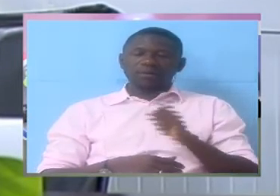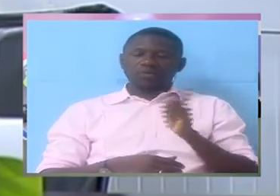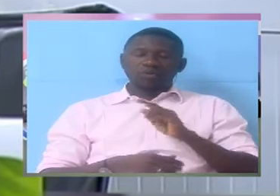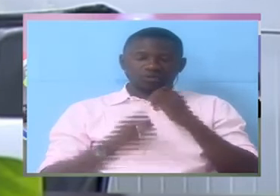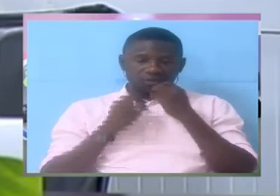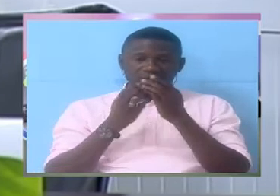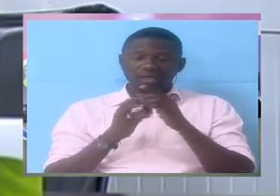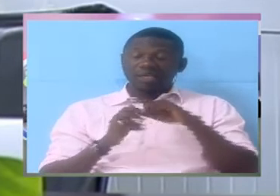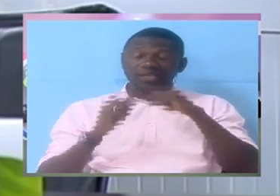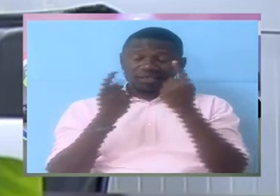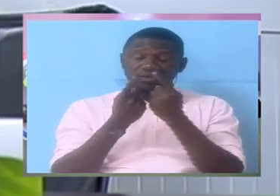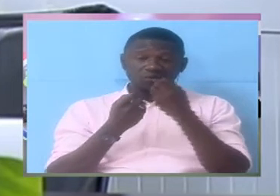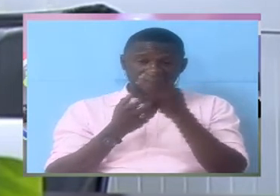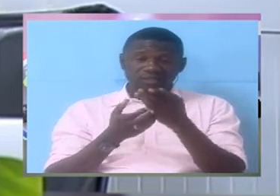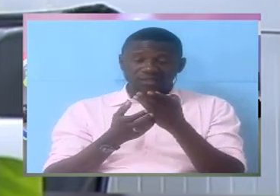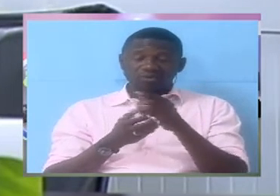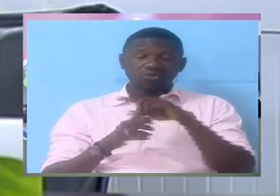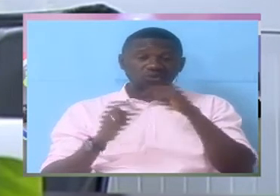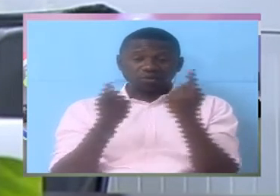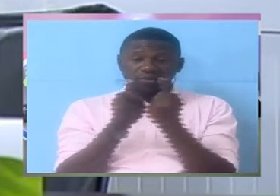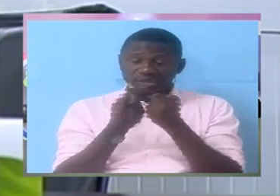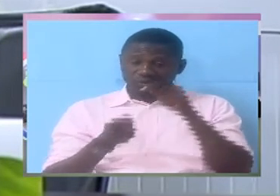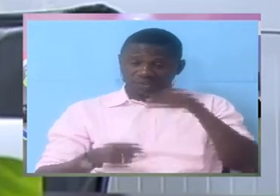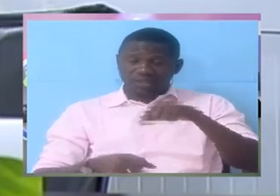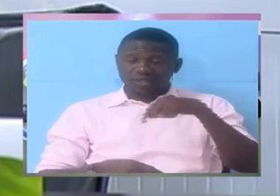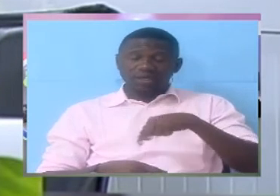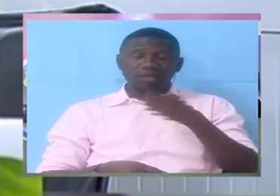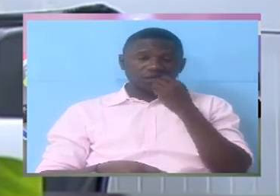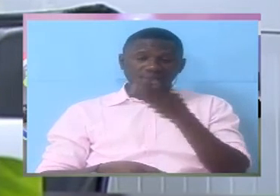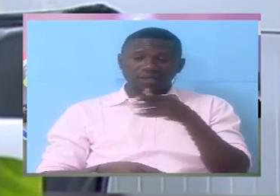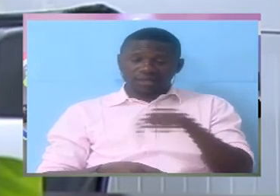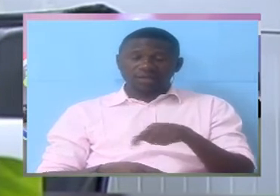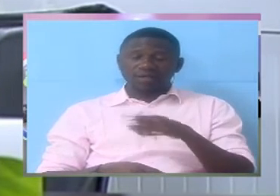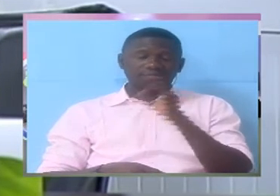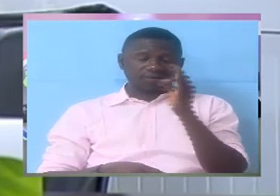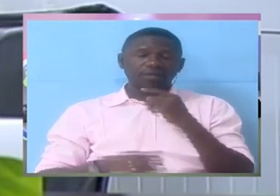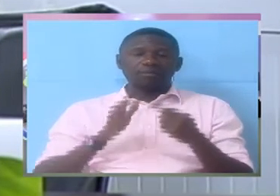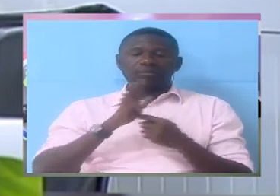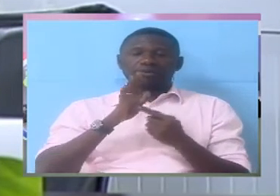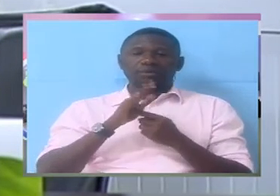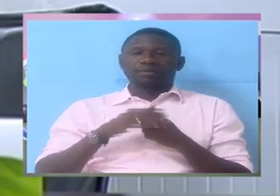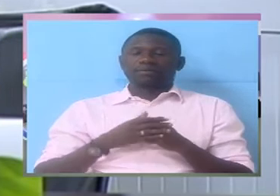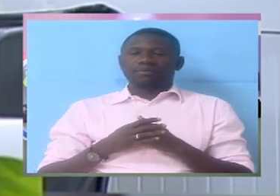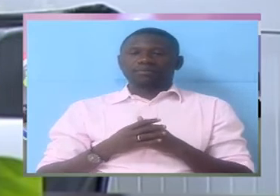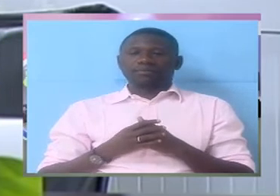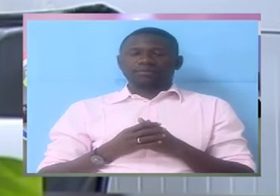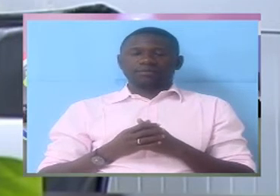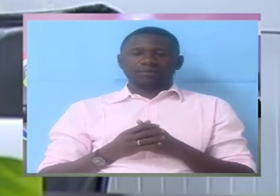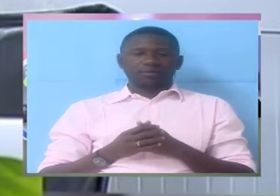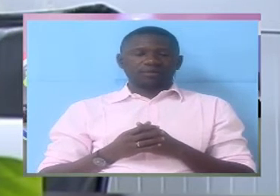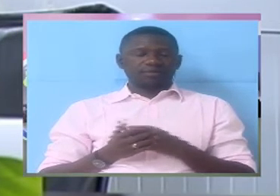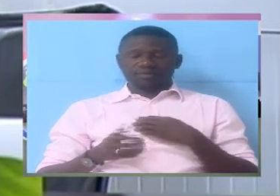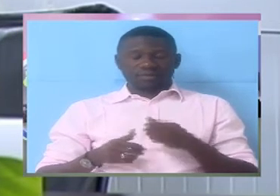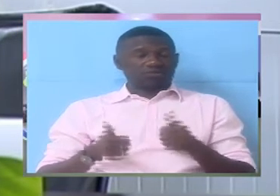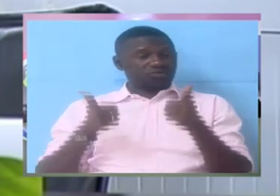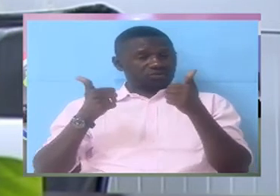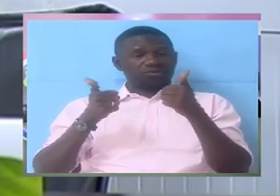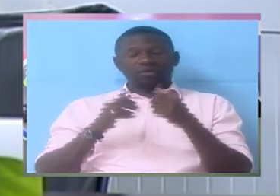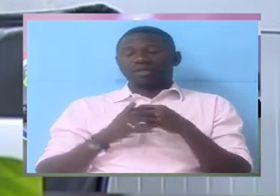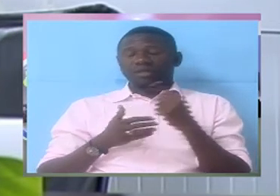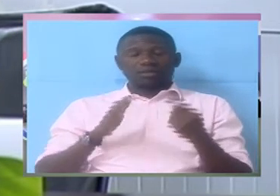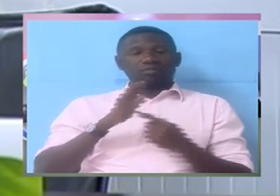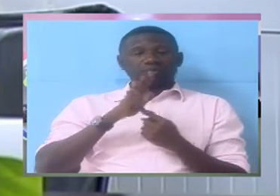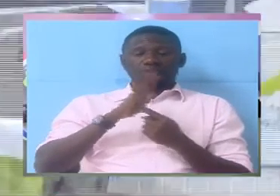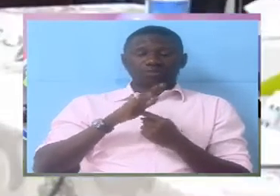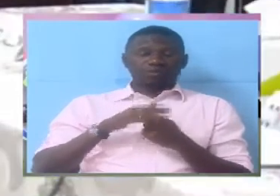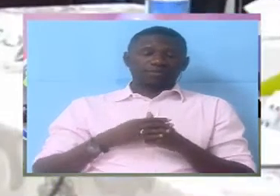womudoku fanolet. I don't know whether they will take you or employ you, because what you've just said here is very, very